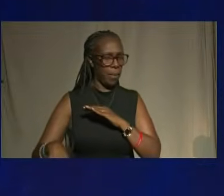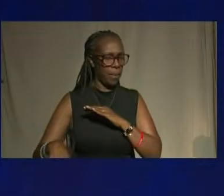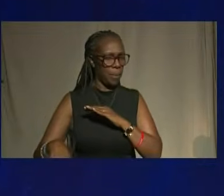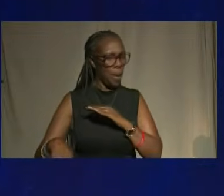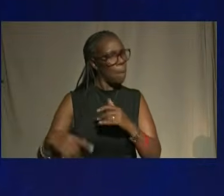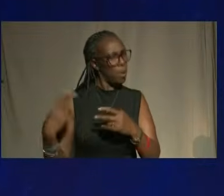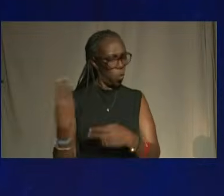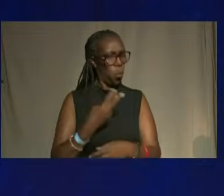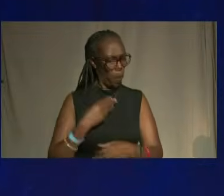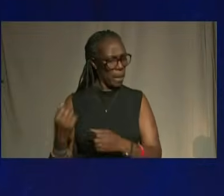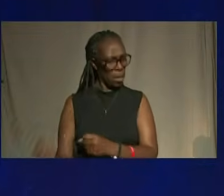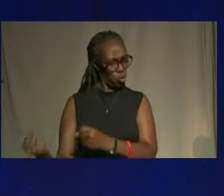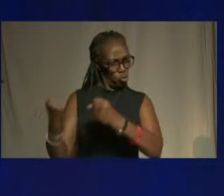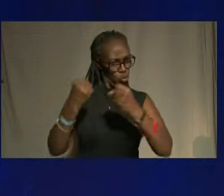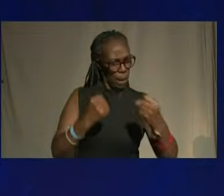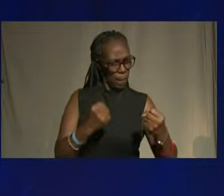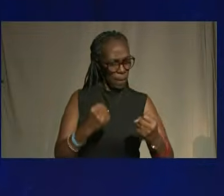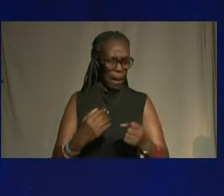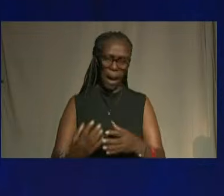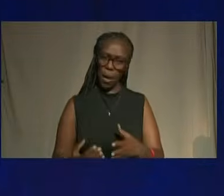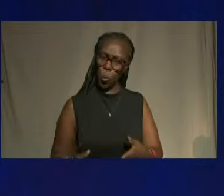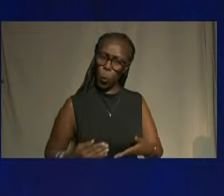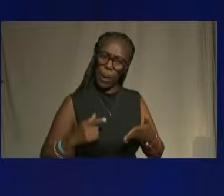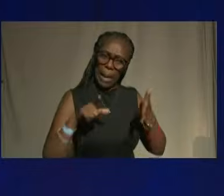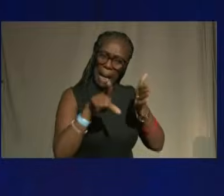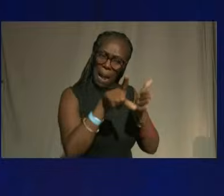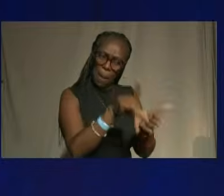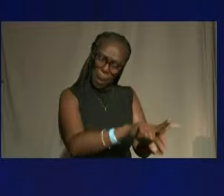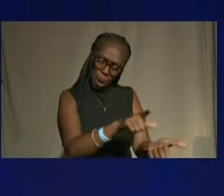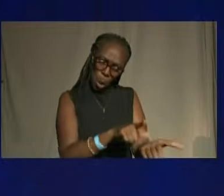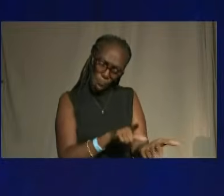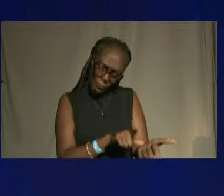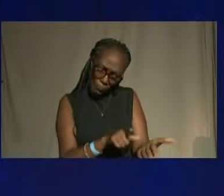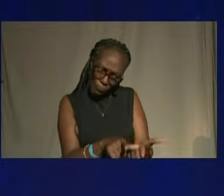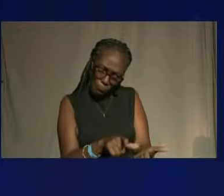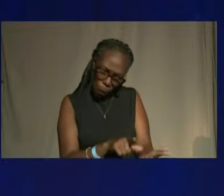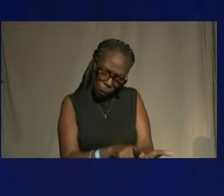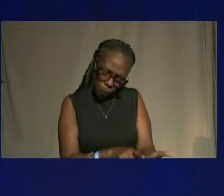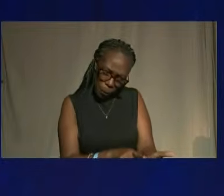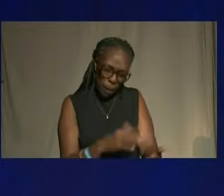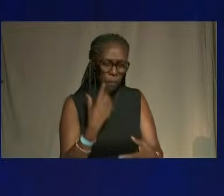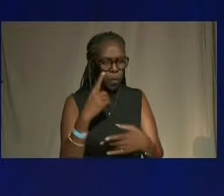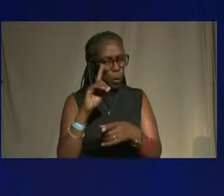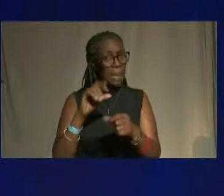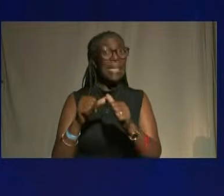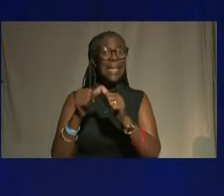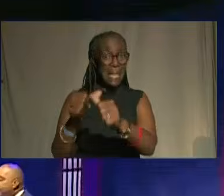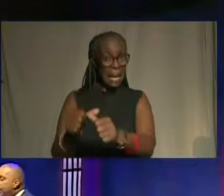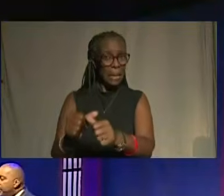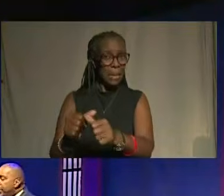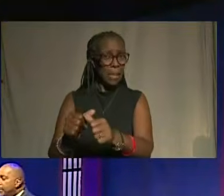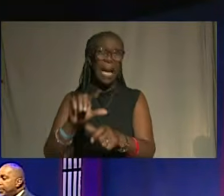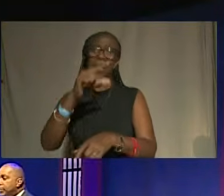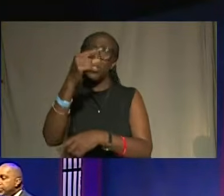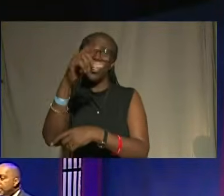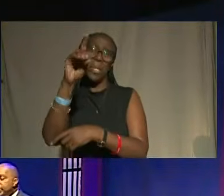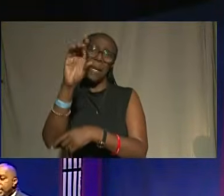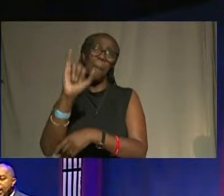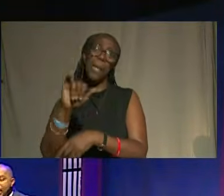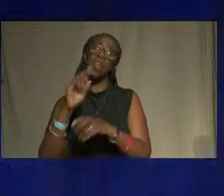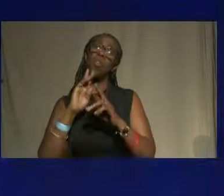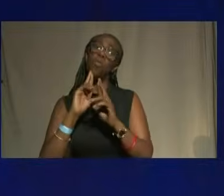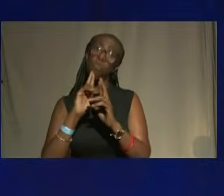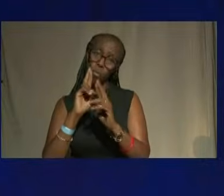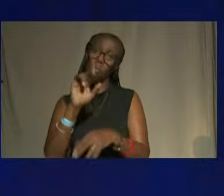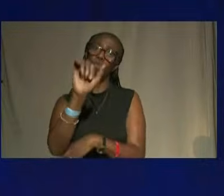and enhanced the fiscal rules. We legislated the debt to GDP ratio so that any government, PMP or JLP,